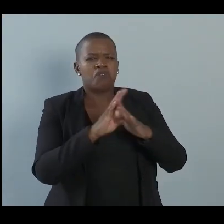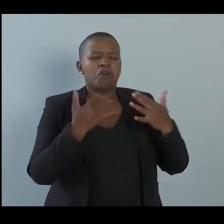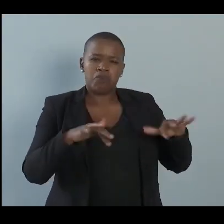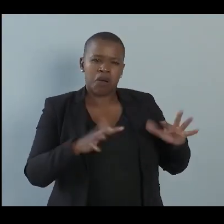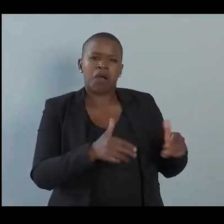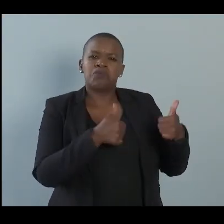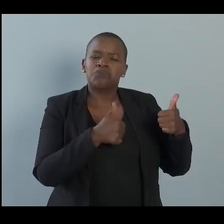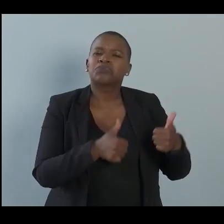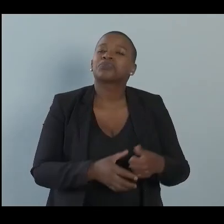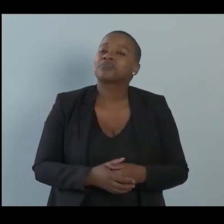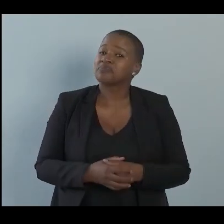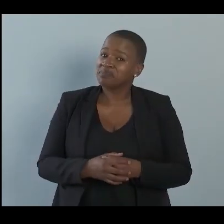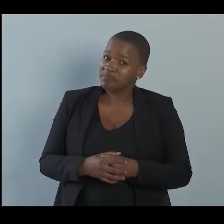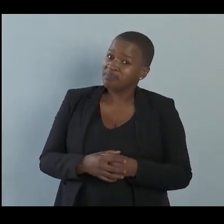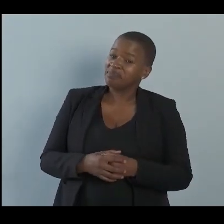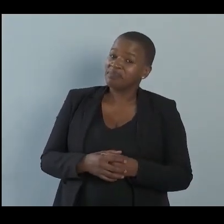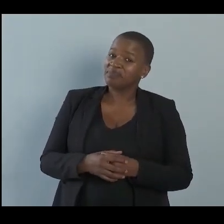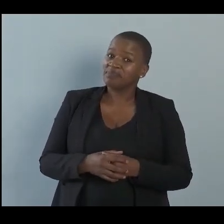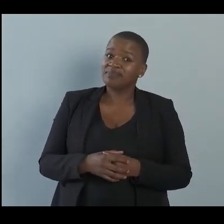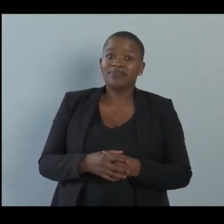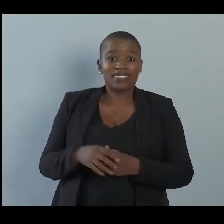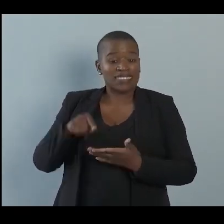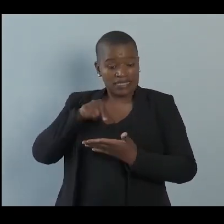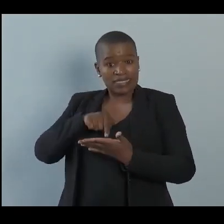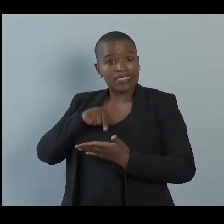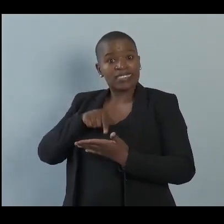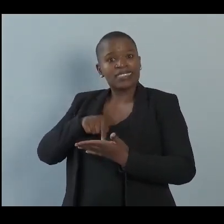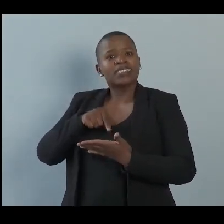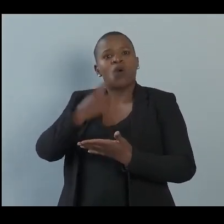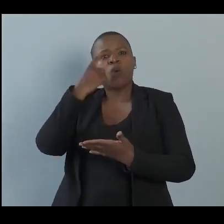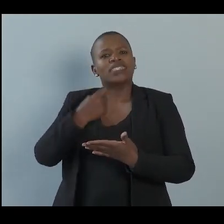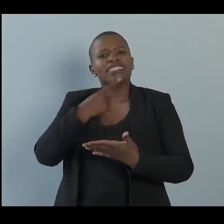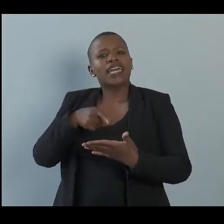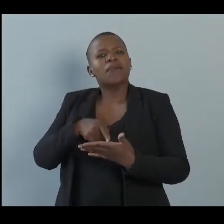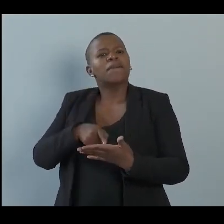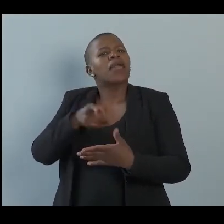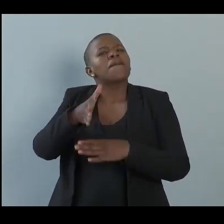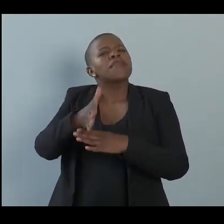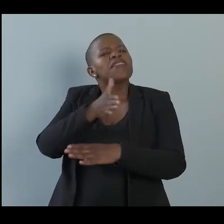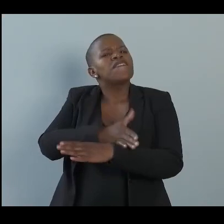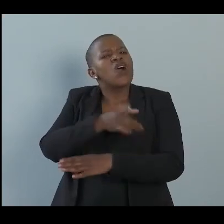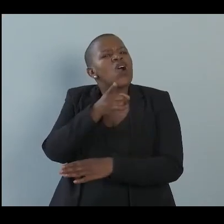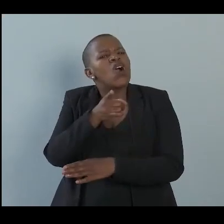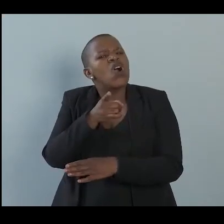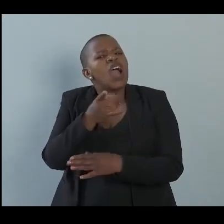Kaplan, on that note, is saying, Vanna, on the previous success of the unbundling of